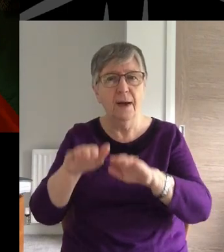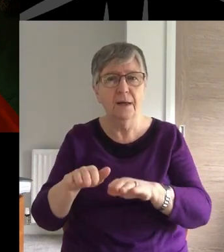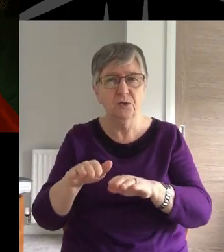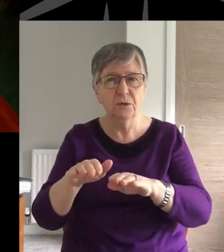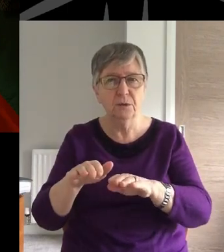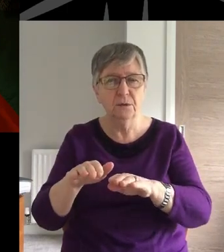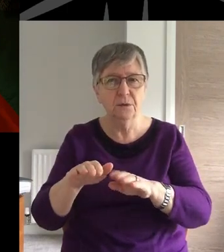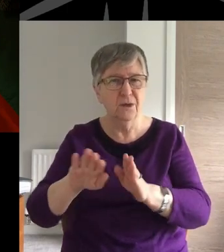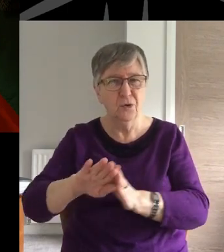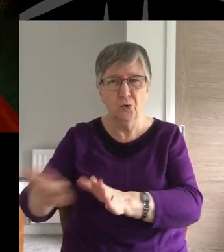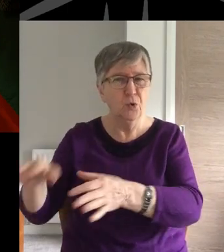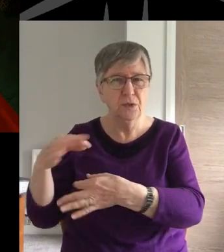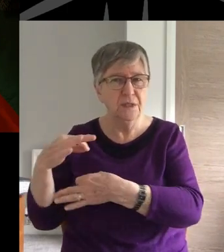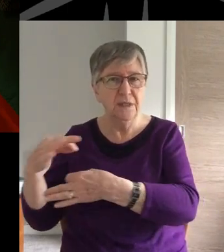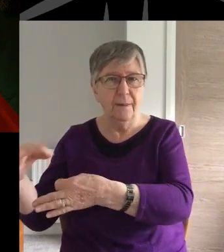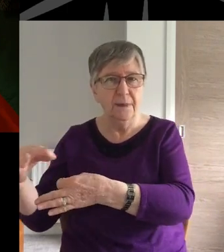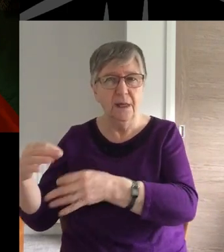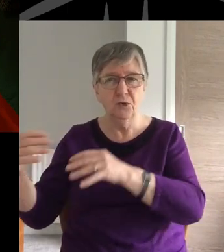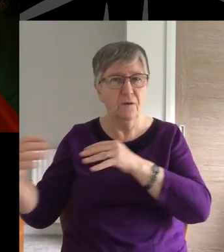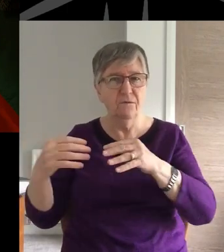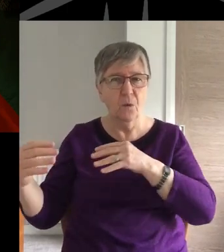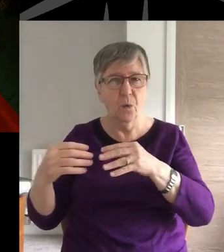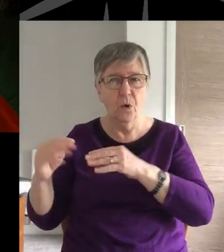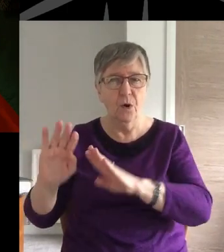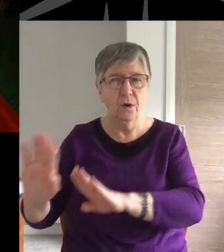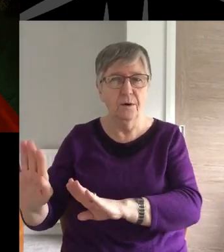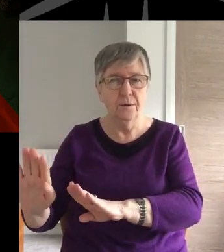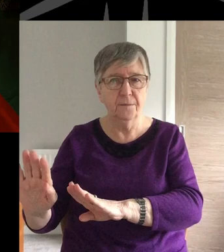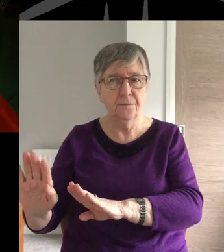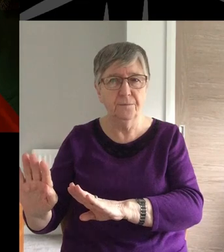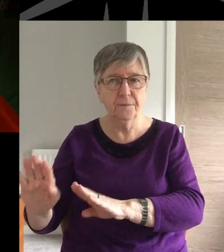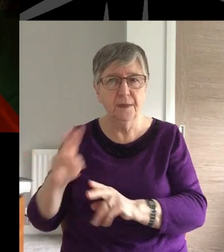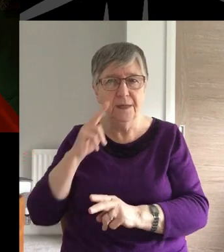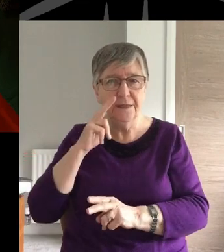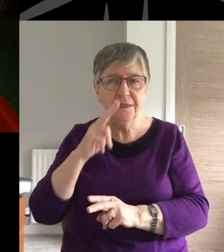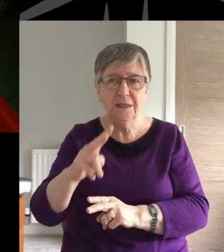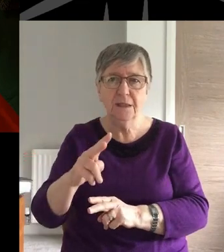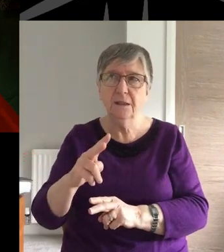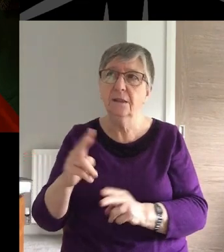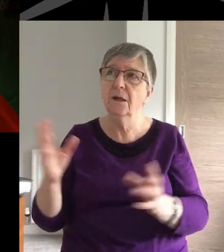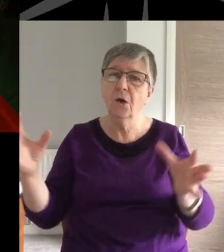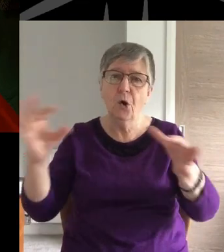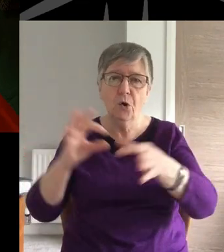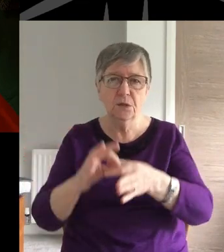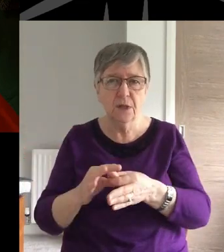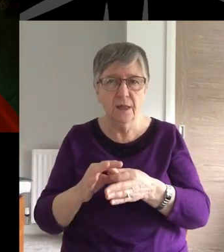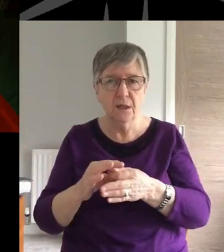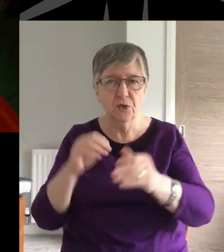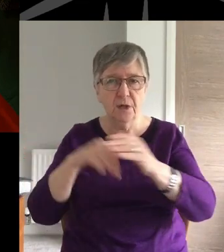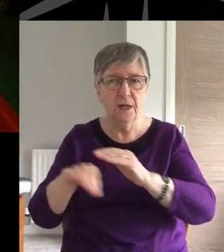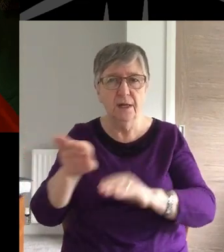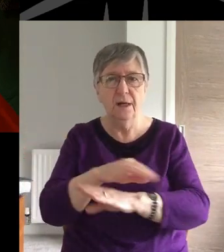resist the temptation for conflict, and seek consolation in all circumstances.